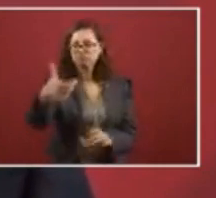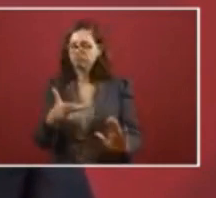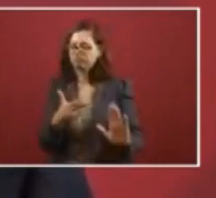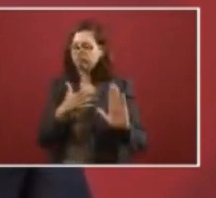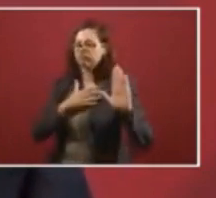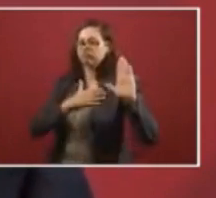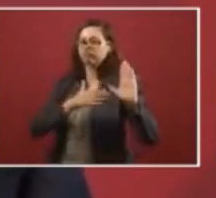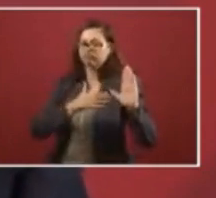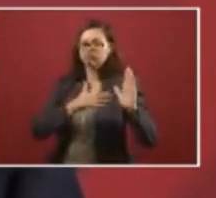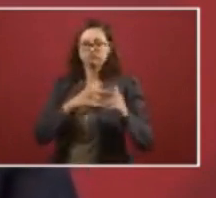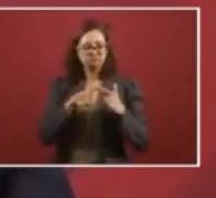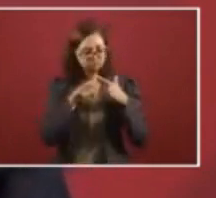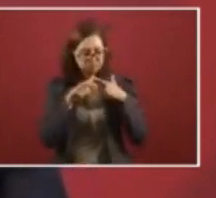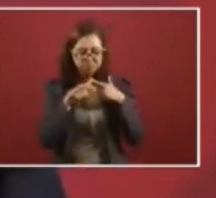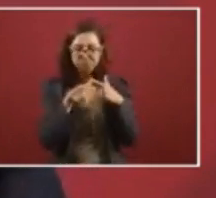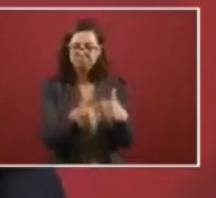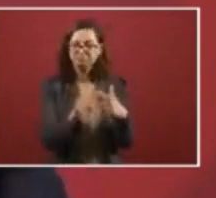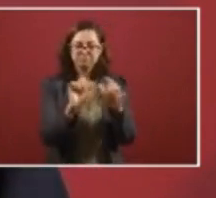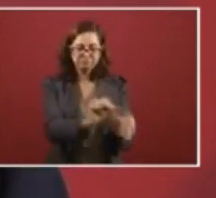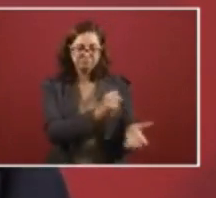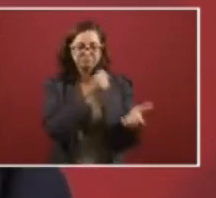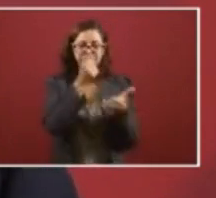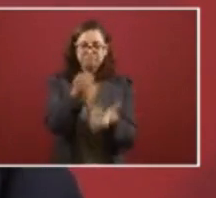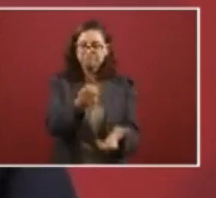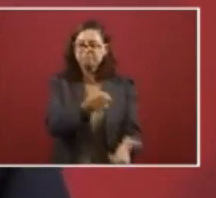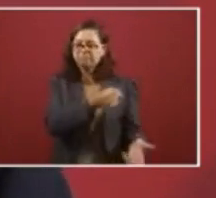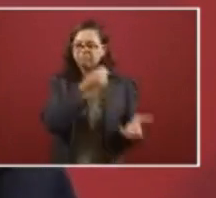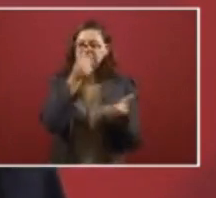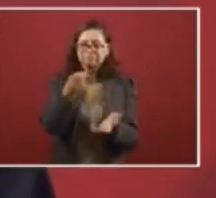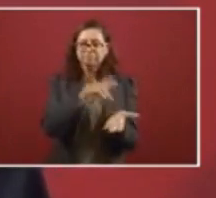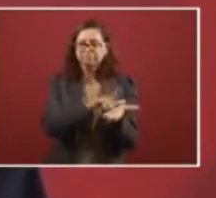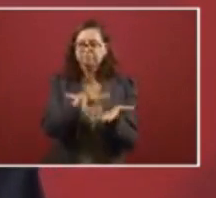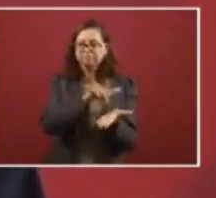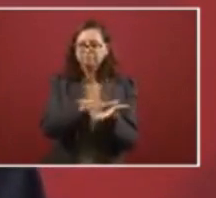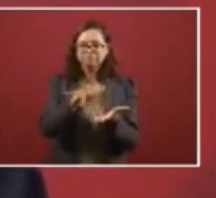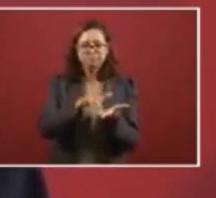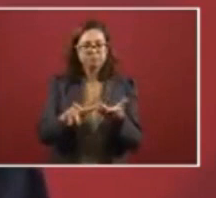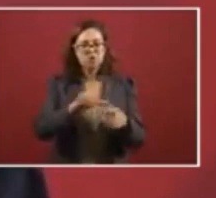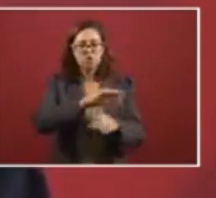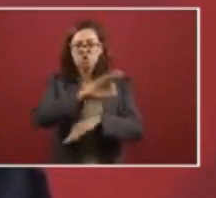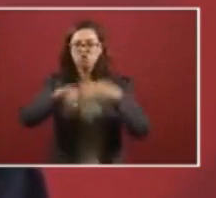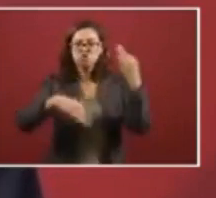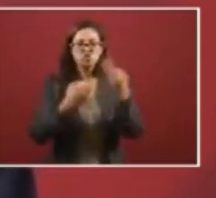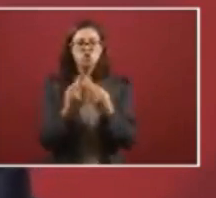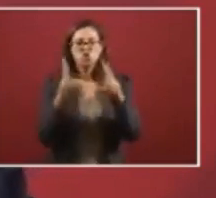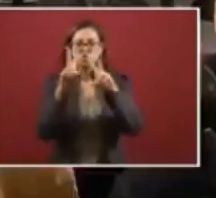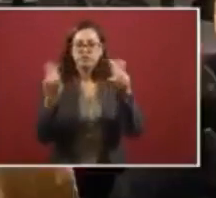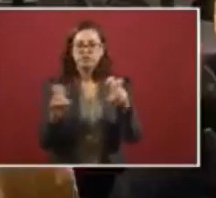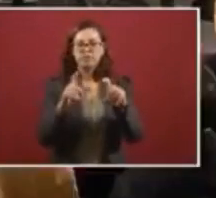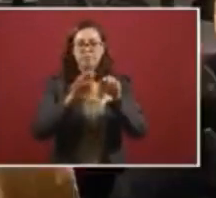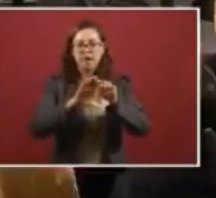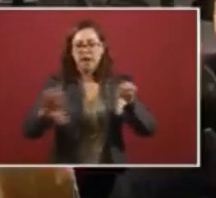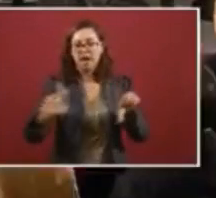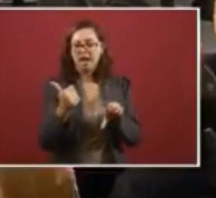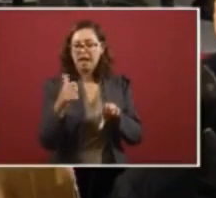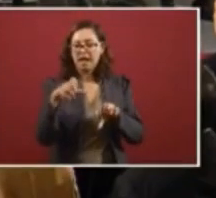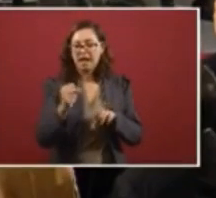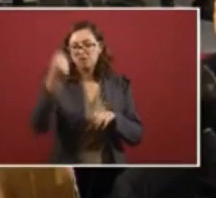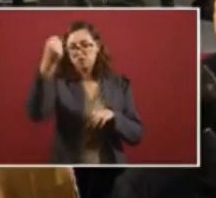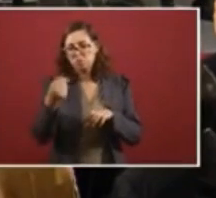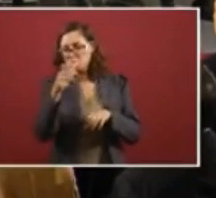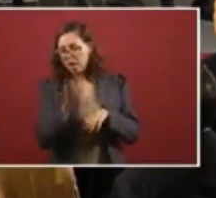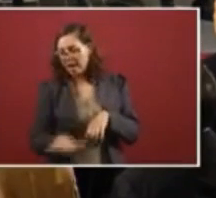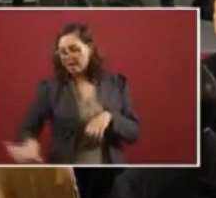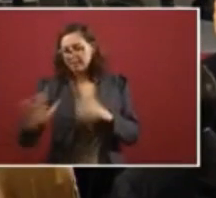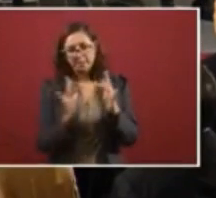from each of them to continue their investment processes and to be able to finish the web of